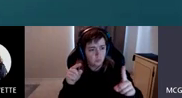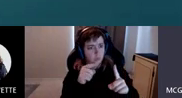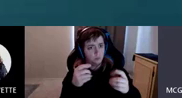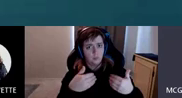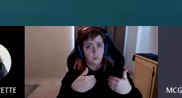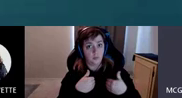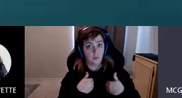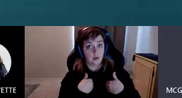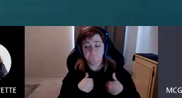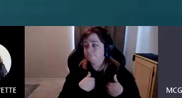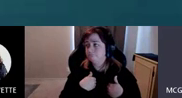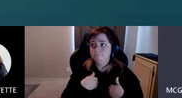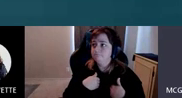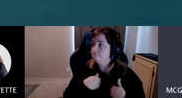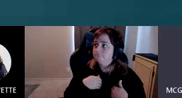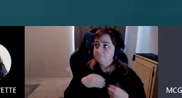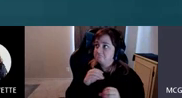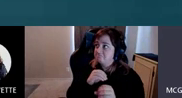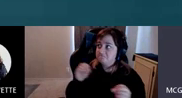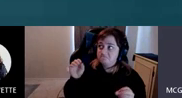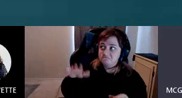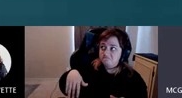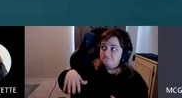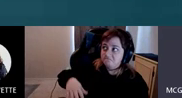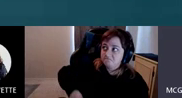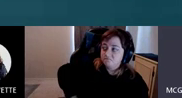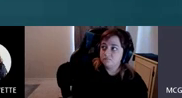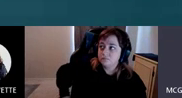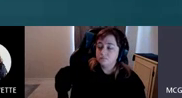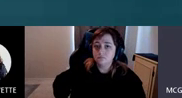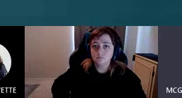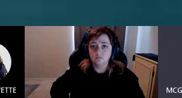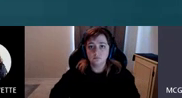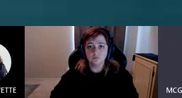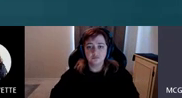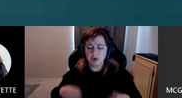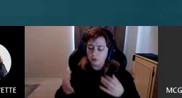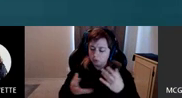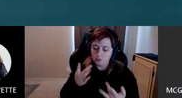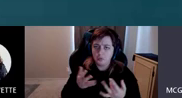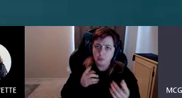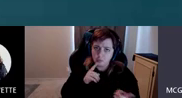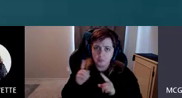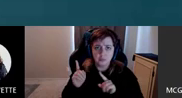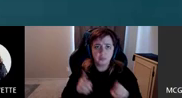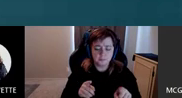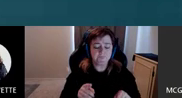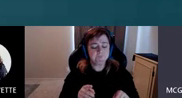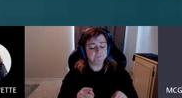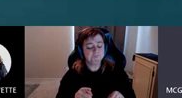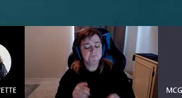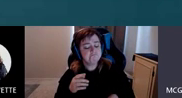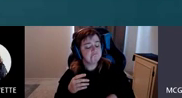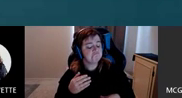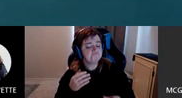None yet. I'm waiting. I'm waiting for responses. That's fine. As you wait, I will also talk about